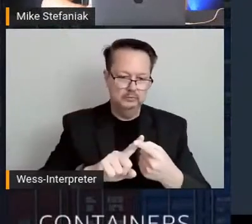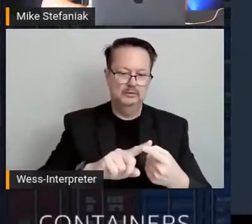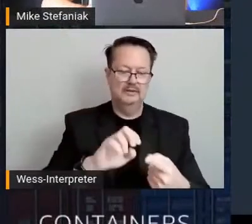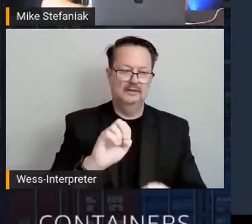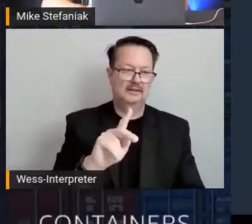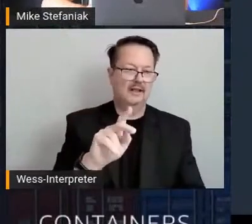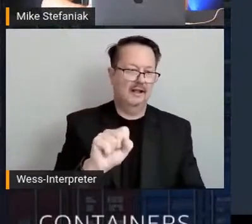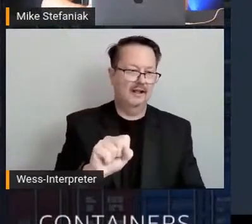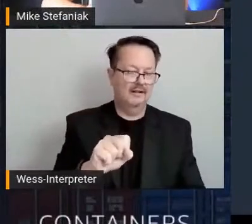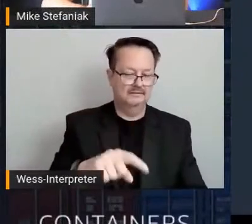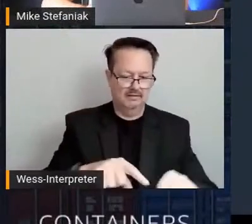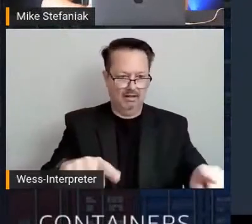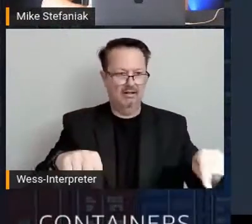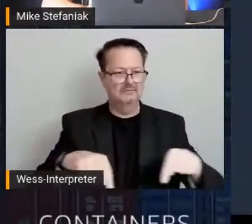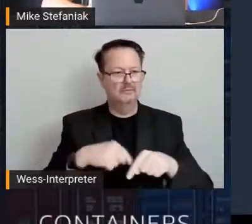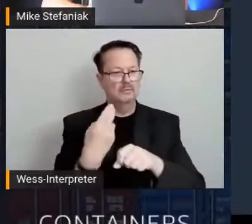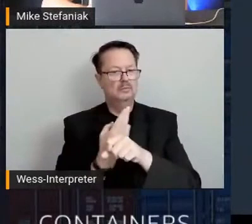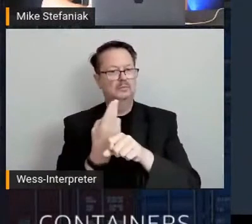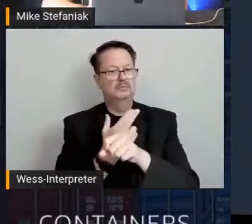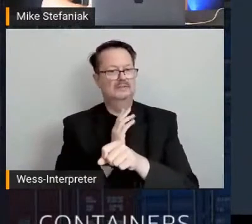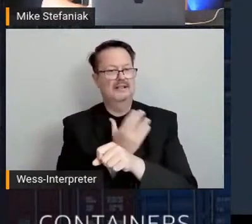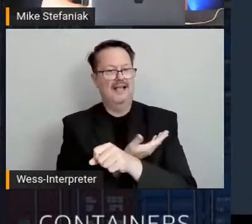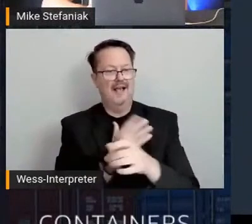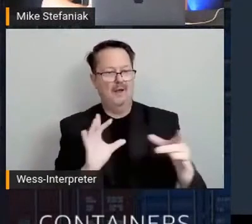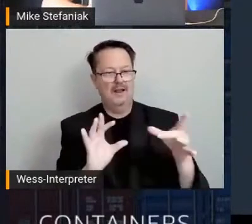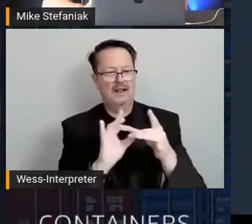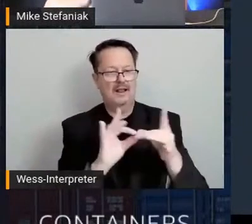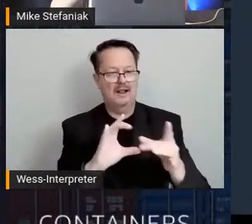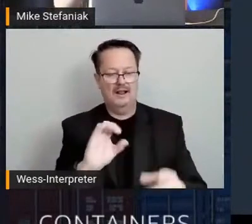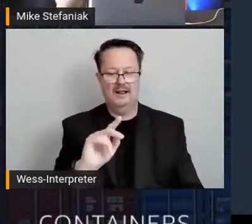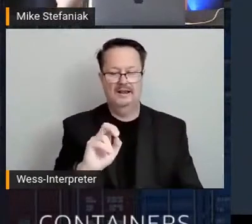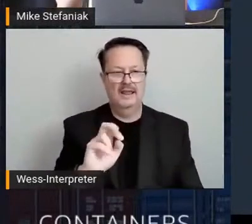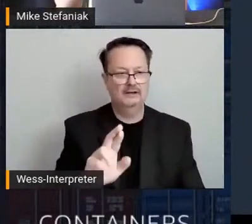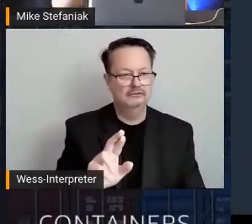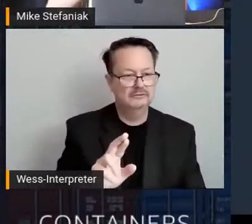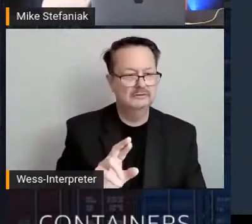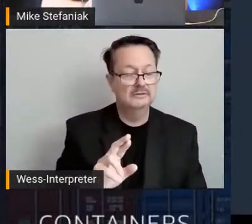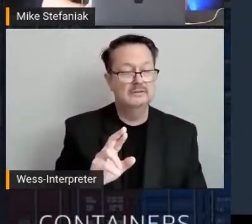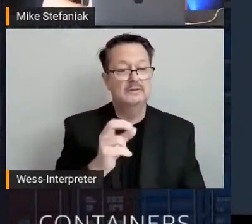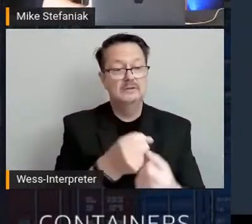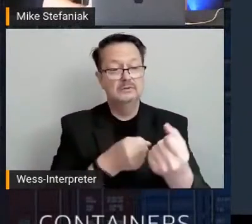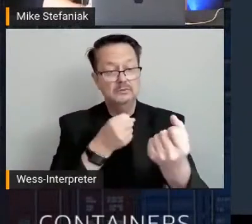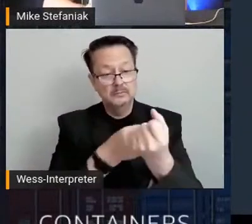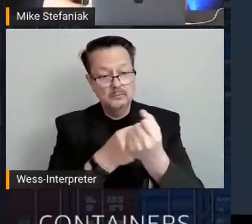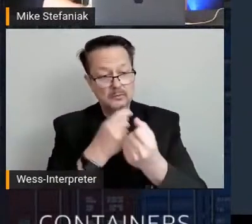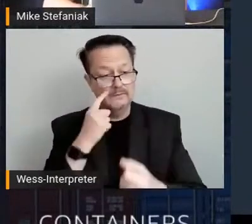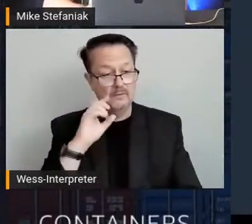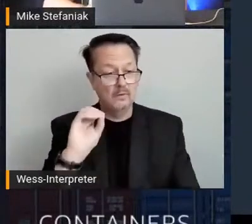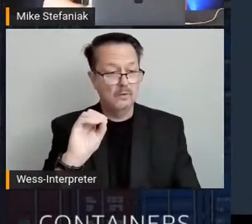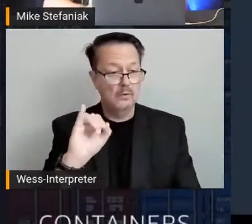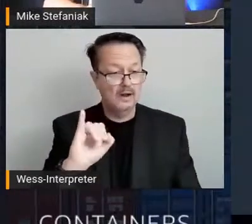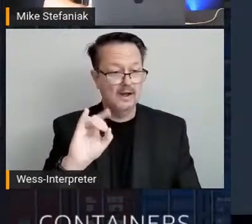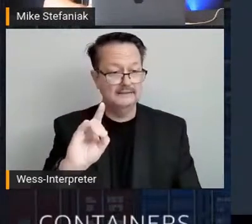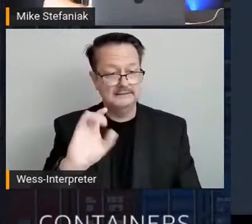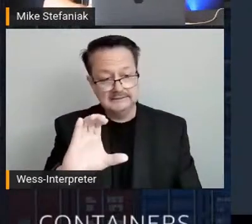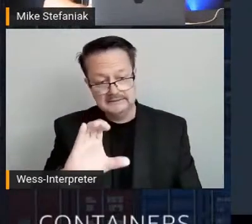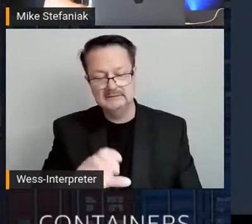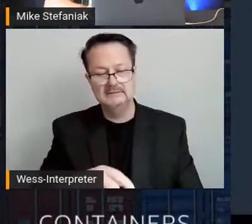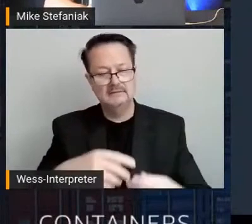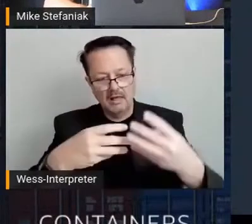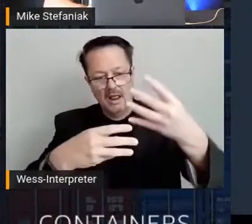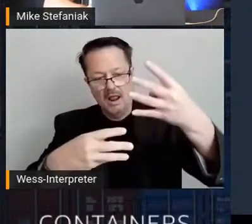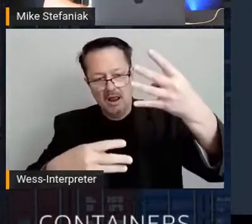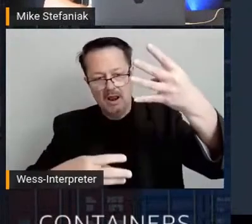console using our connector, support for OIDC, and it goes on and on and